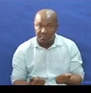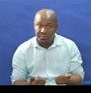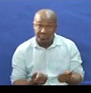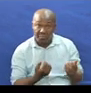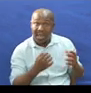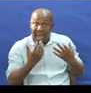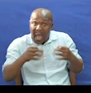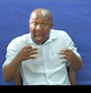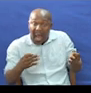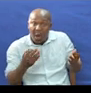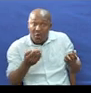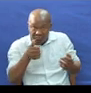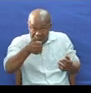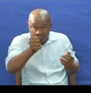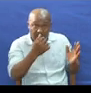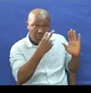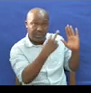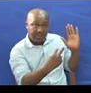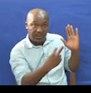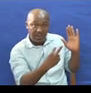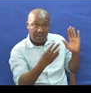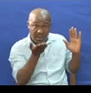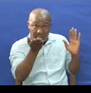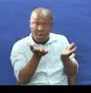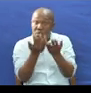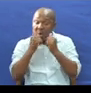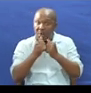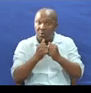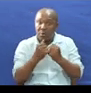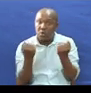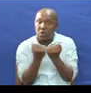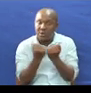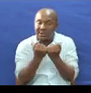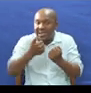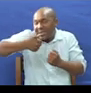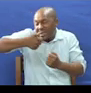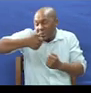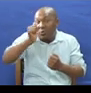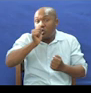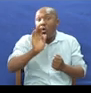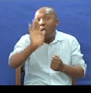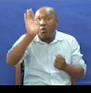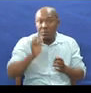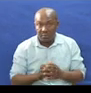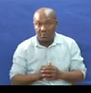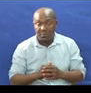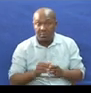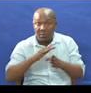How do you see? Are you able to construct sentences on your own by using the words?